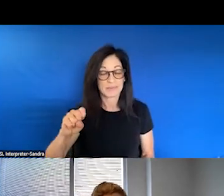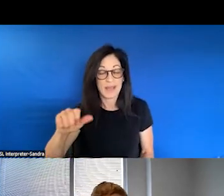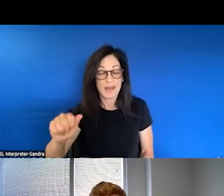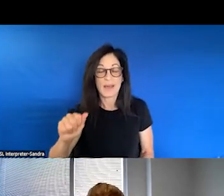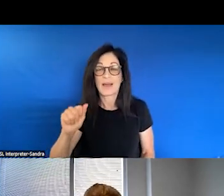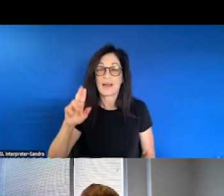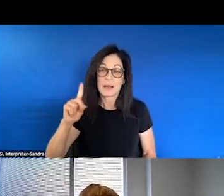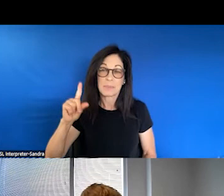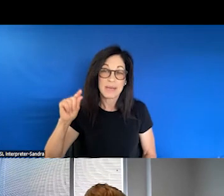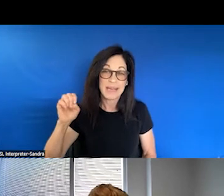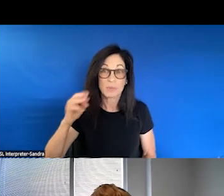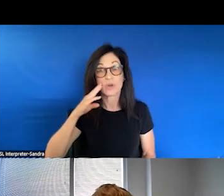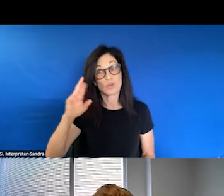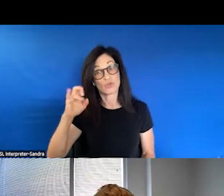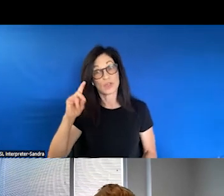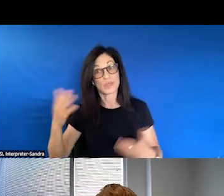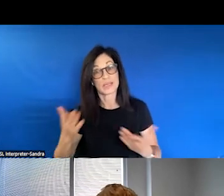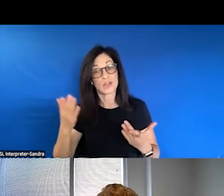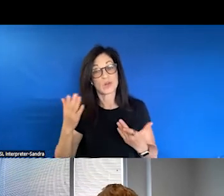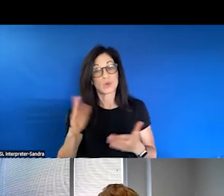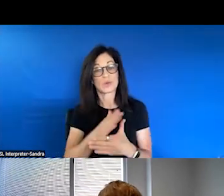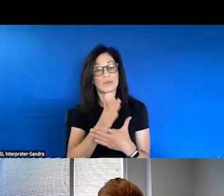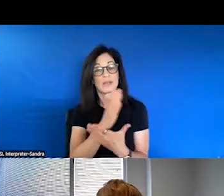you're joining us today to share some key